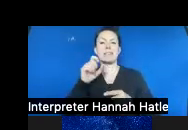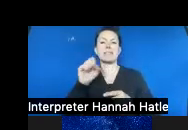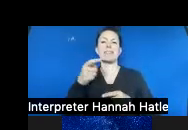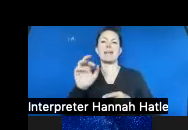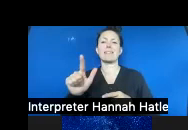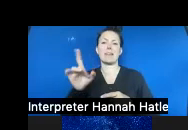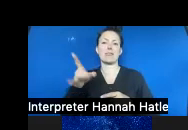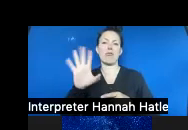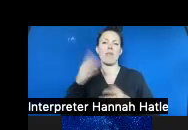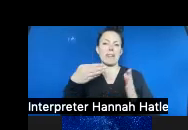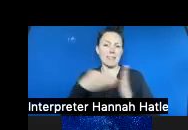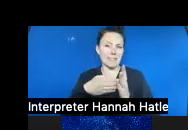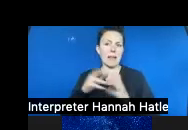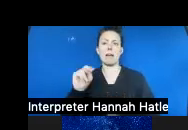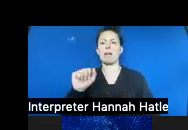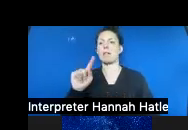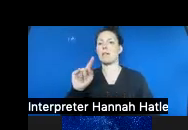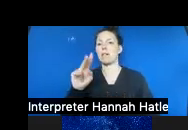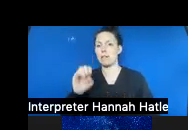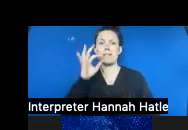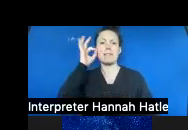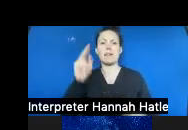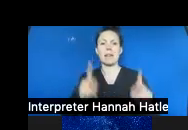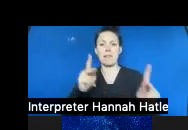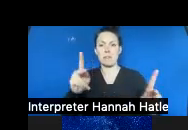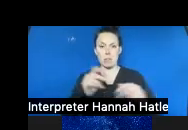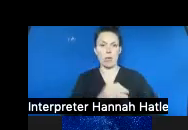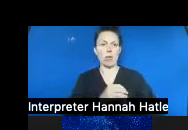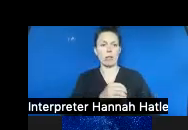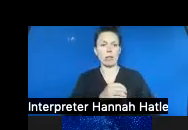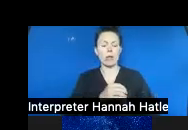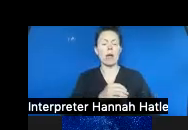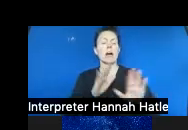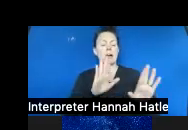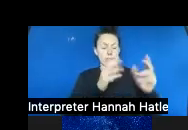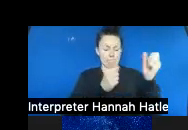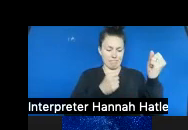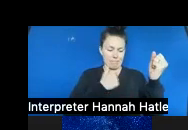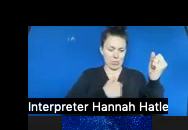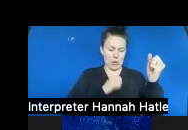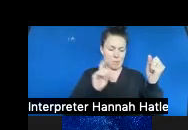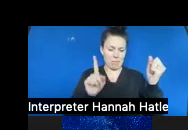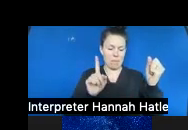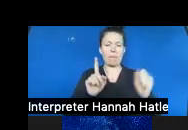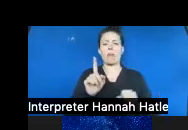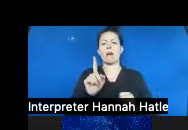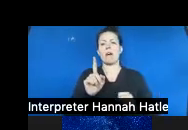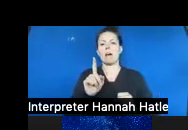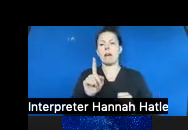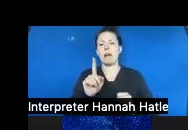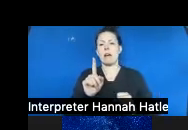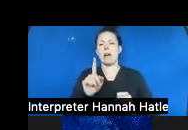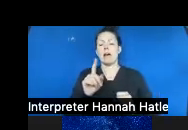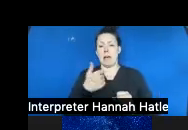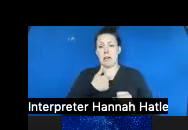our communities and outside our communities. Oh, before I continue, and I apologize, I am grateful